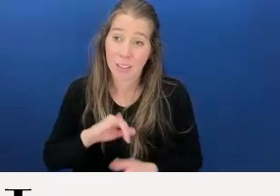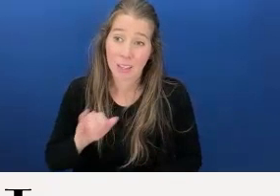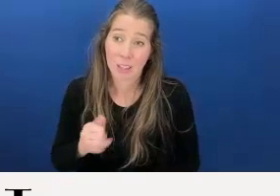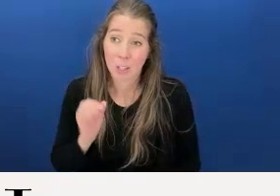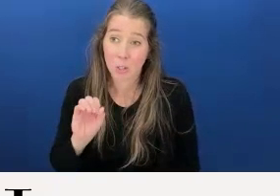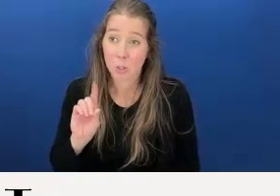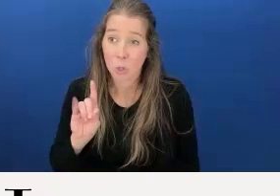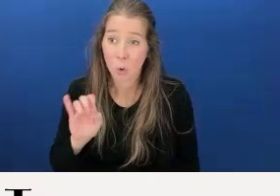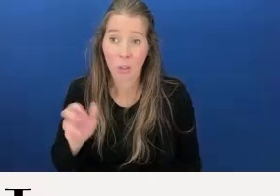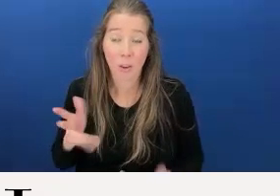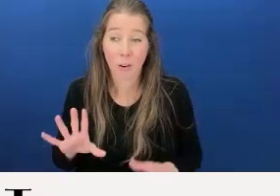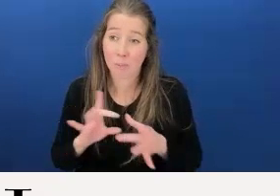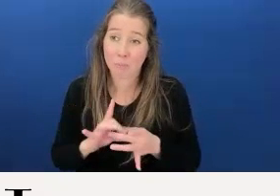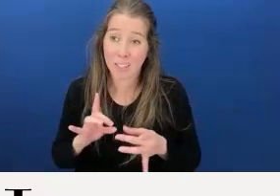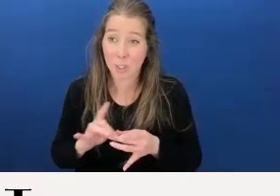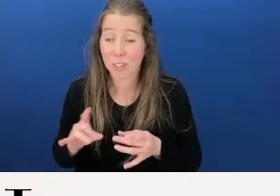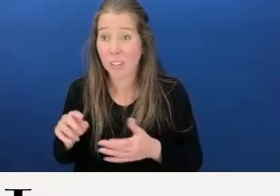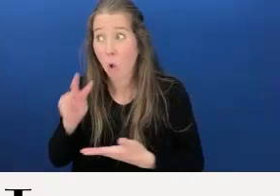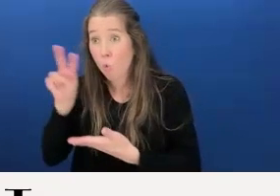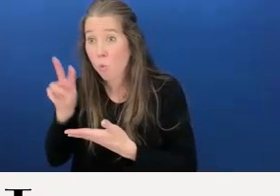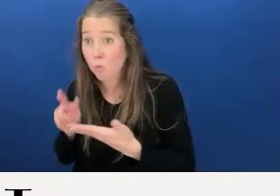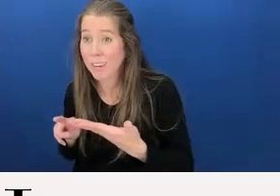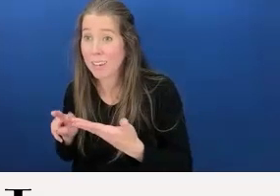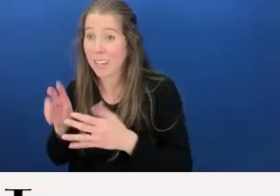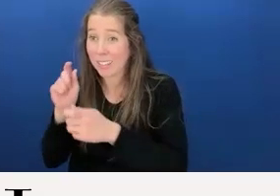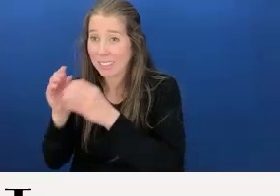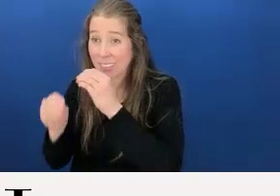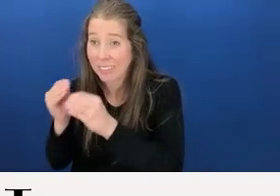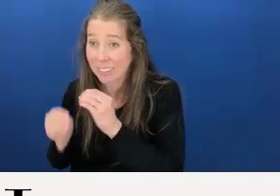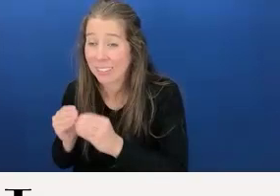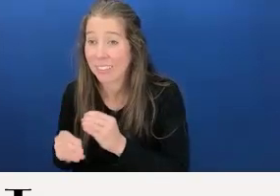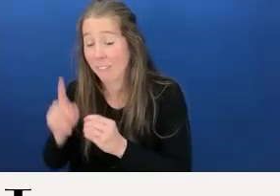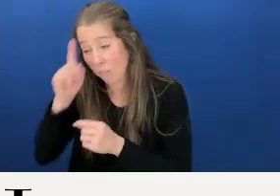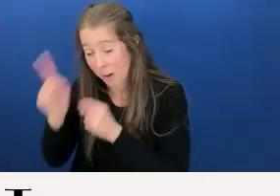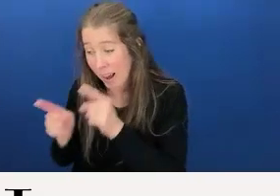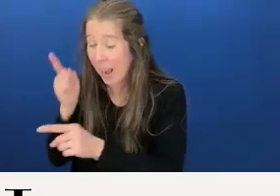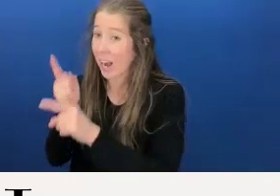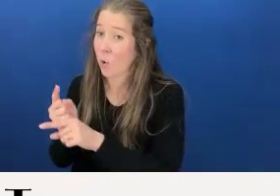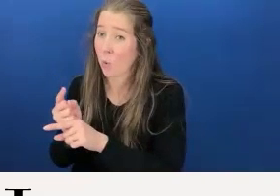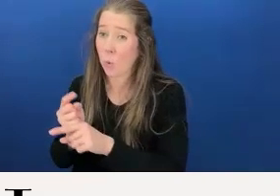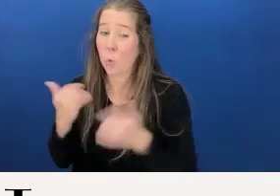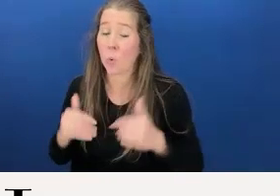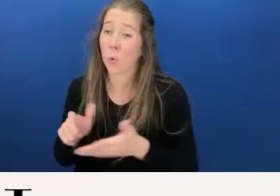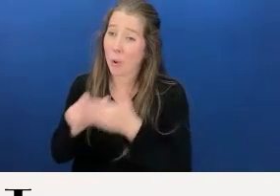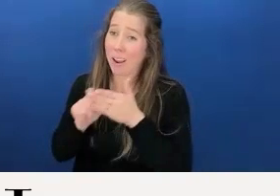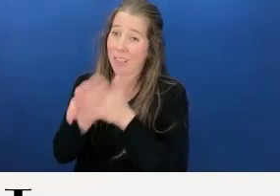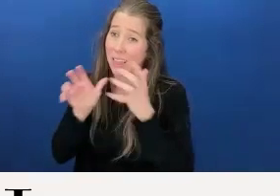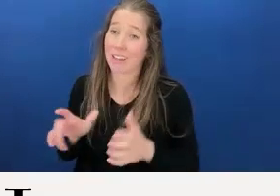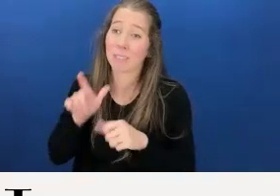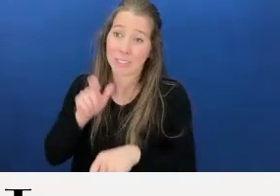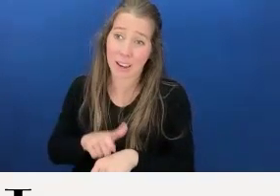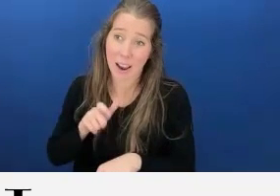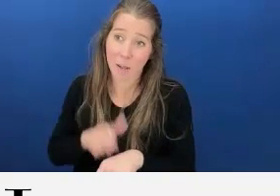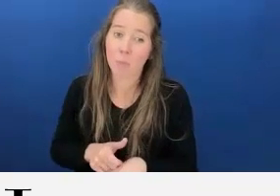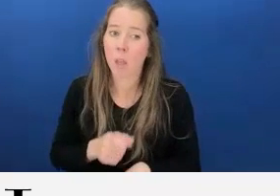revising those captions and editing them for accuracy, it will take a lot of time. And I think one of the options that we're